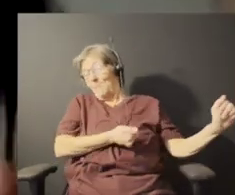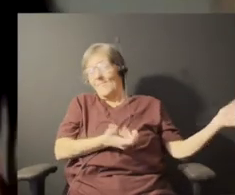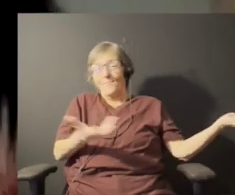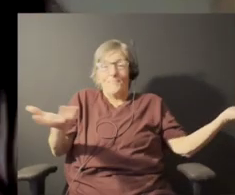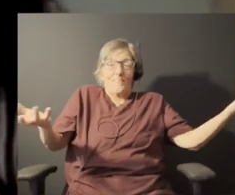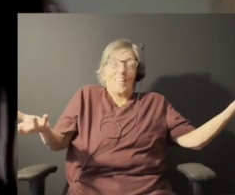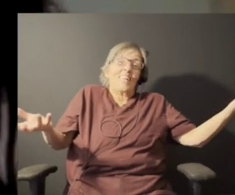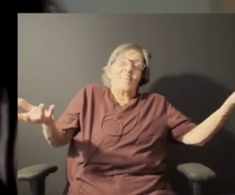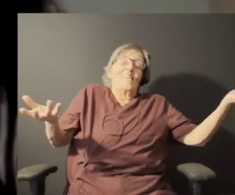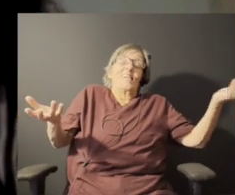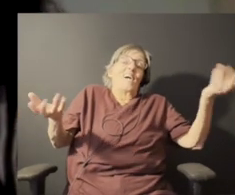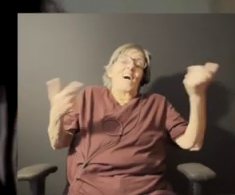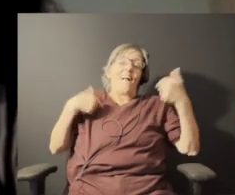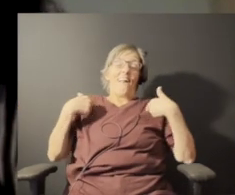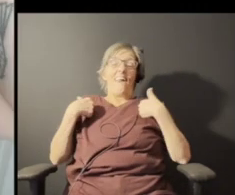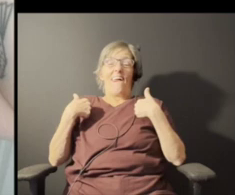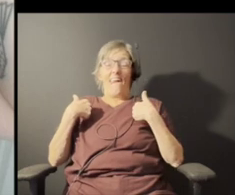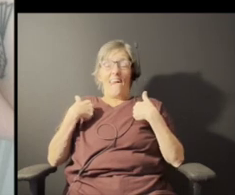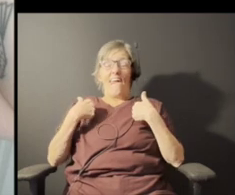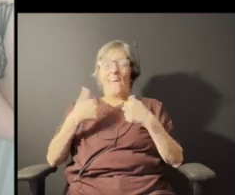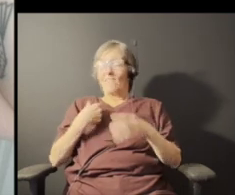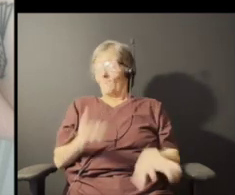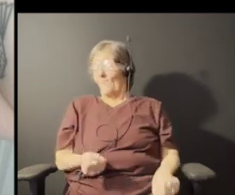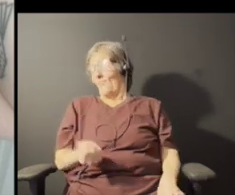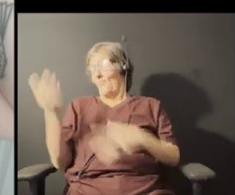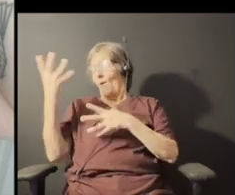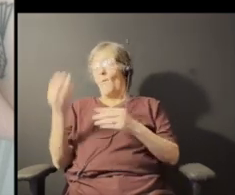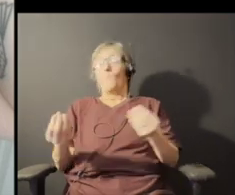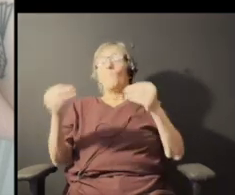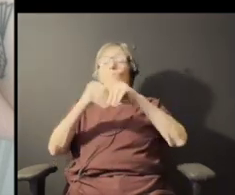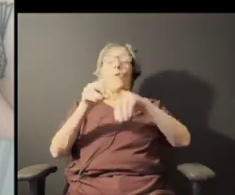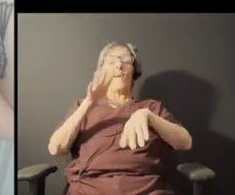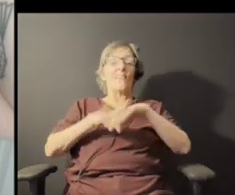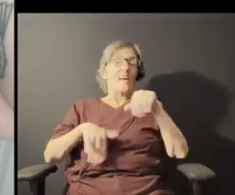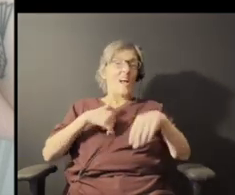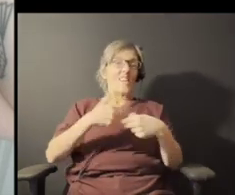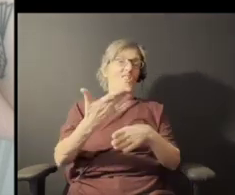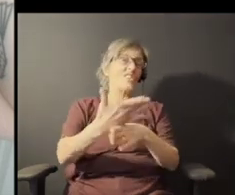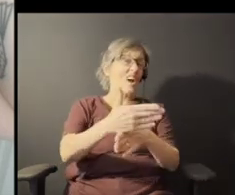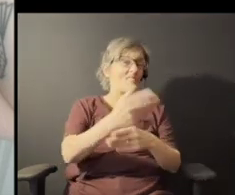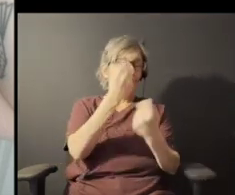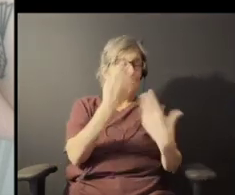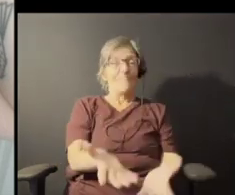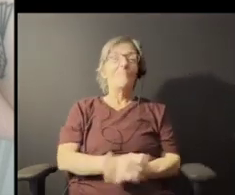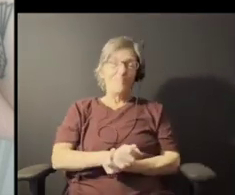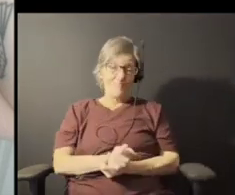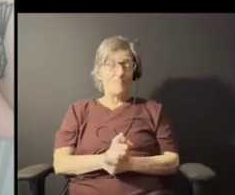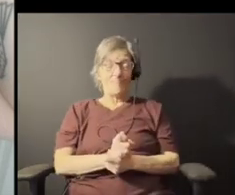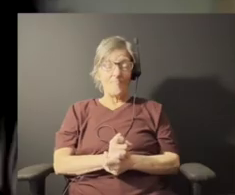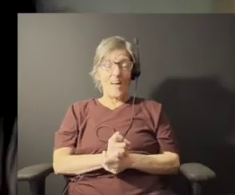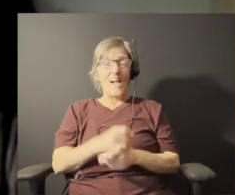Sometimes. And so, you know, I've scrapped more than I've shared,